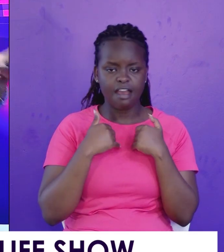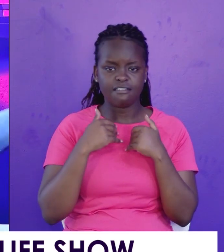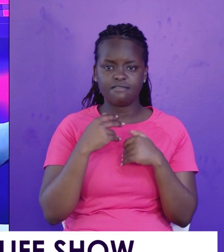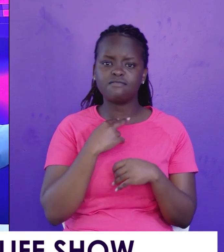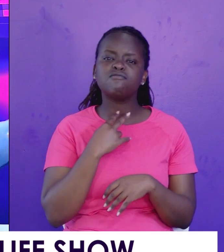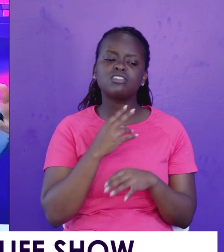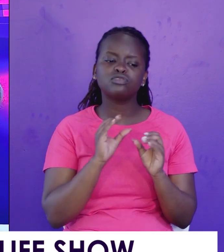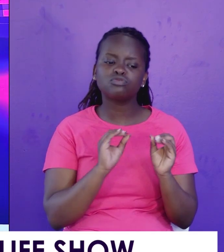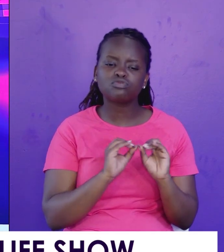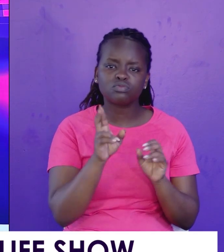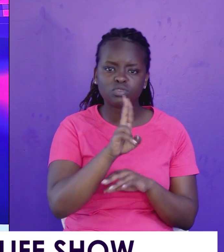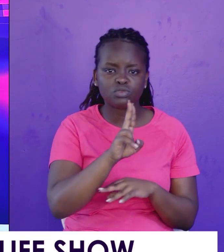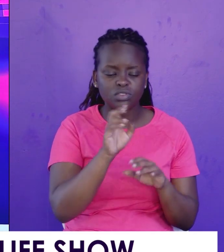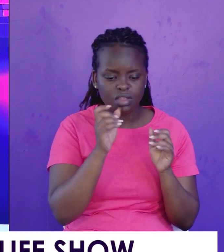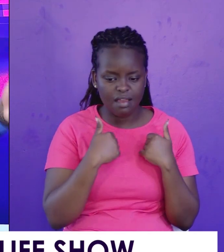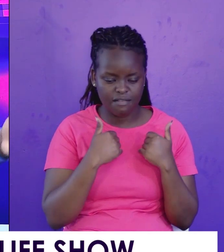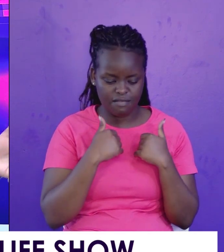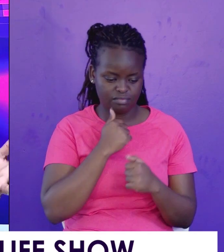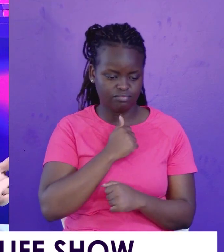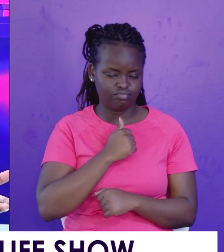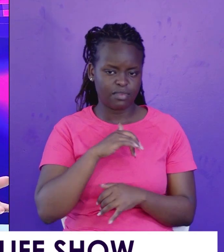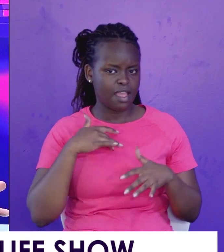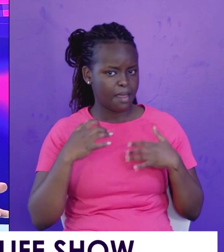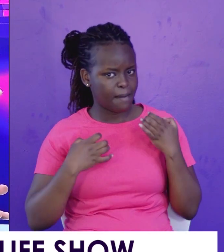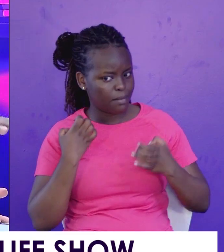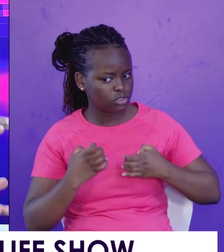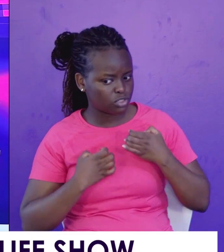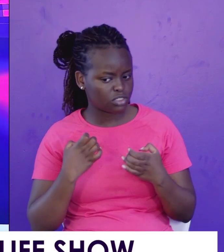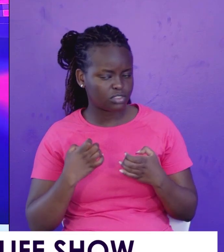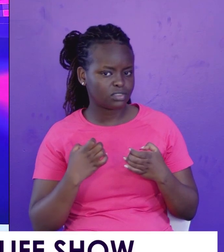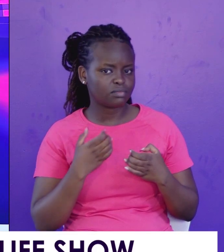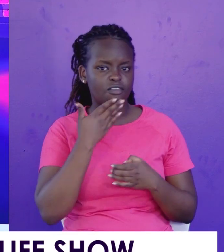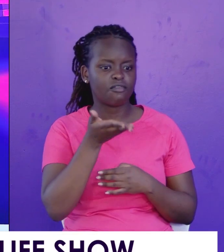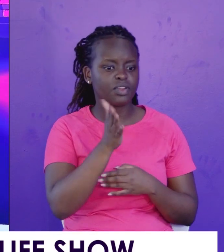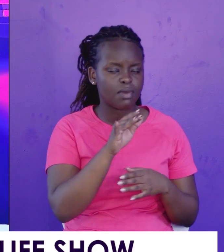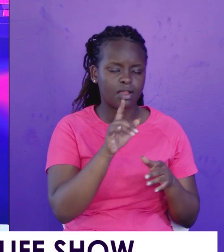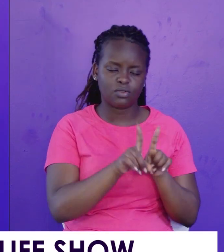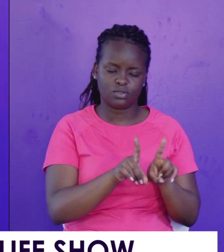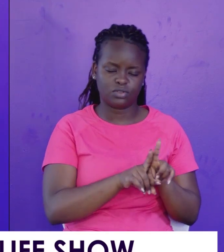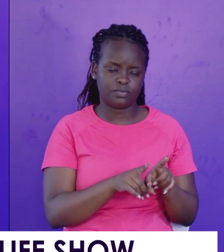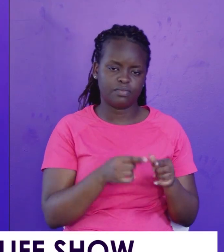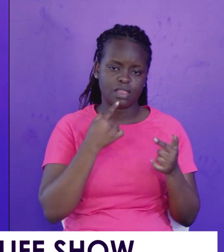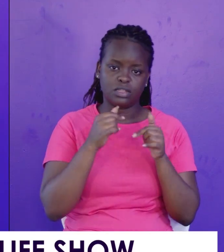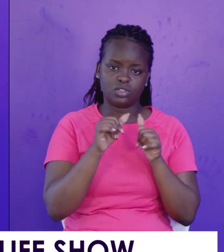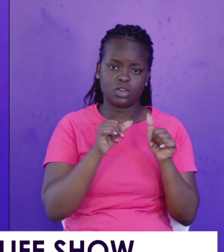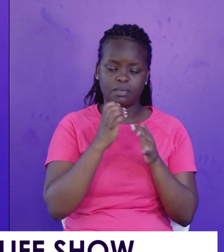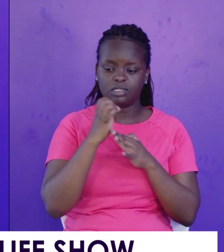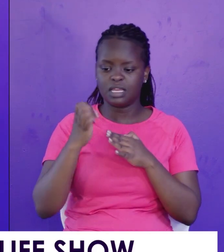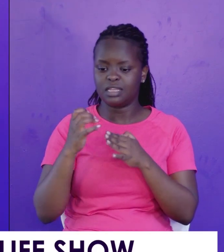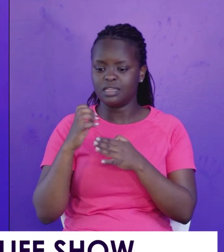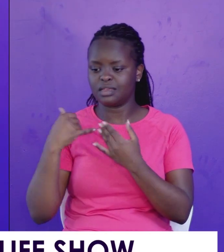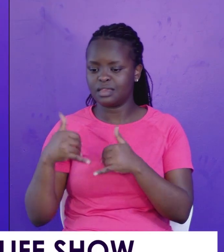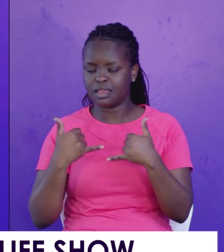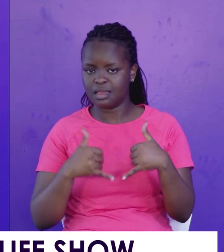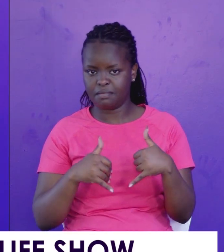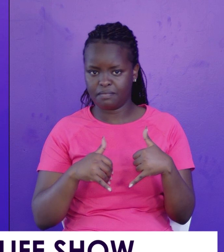be empathetic. You must have feedback, and Okay. it must be adaptable. Now, let's talk about the end game for a moment. At